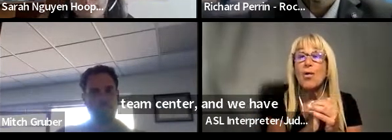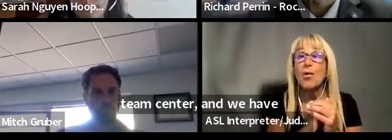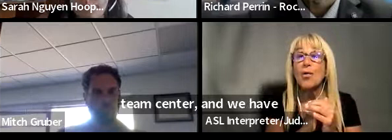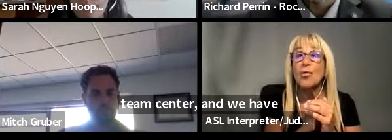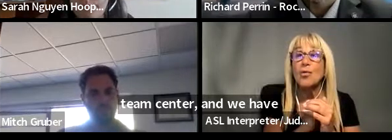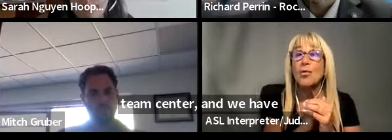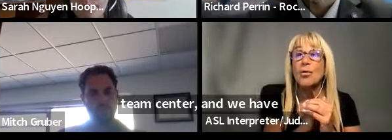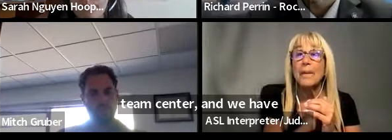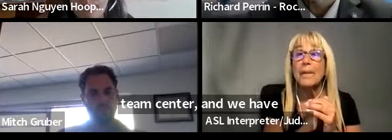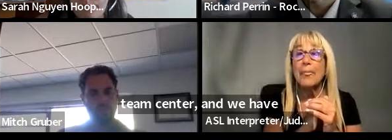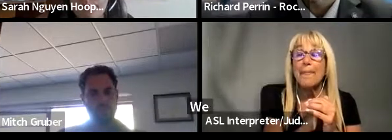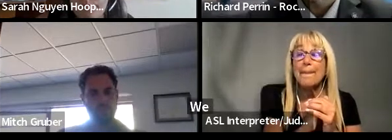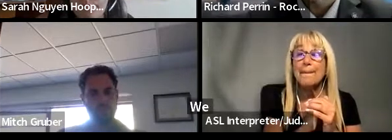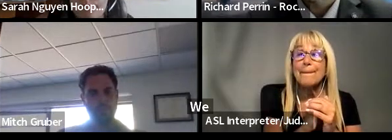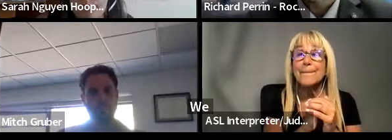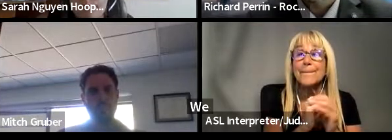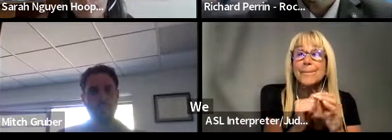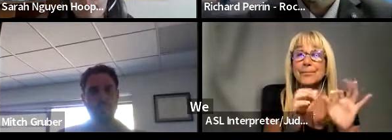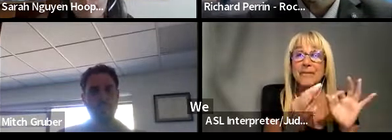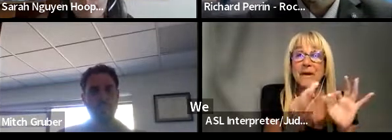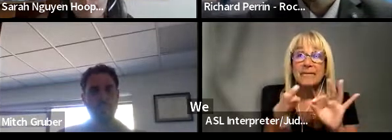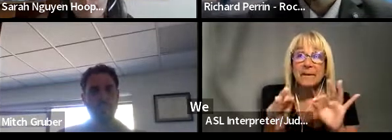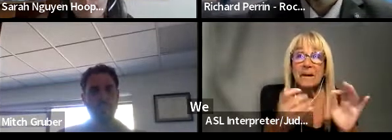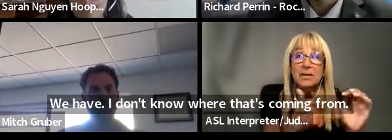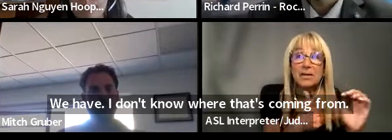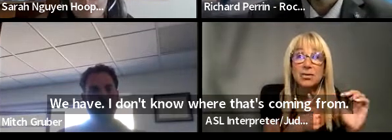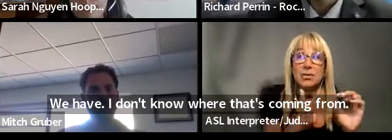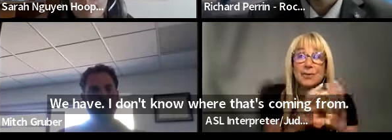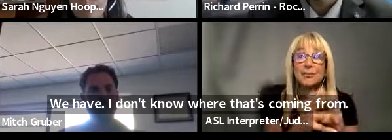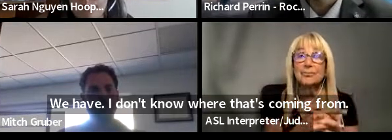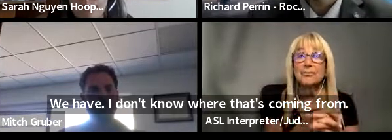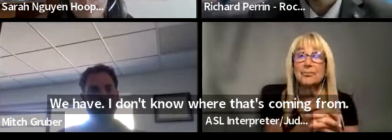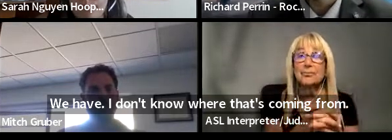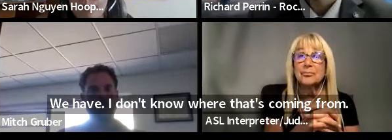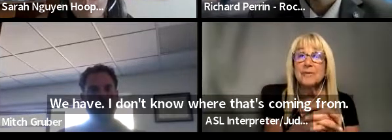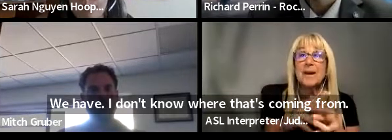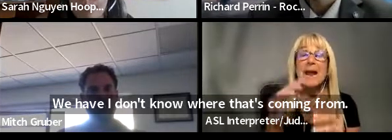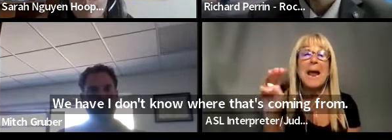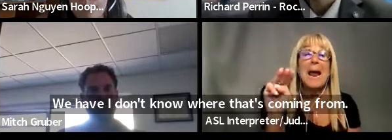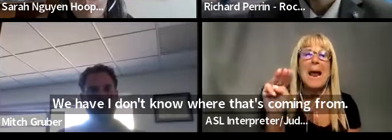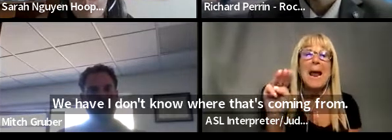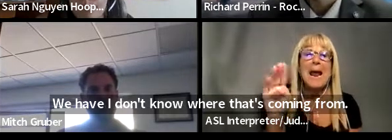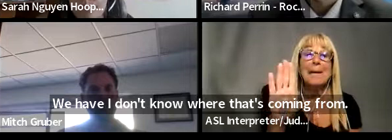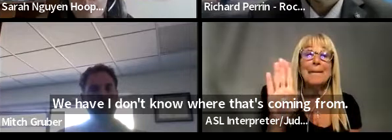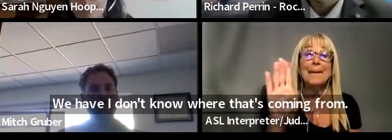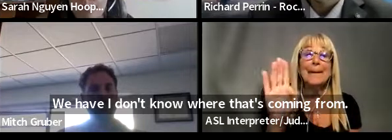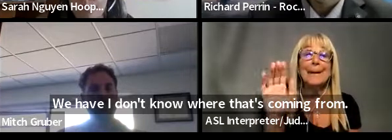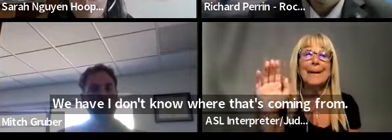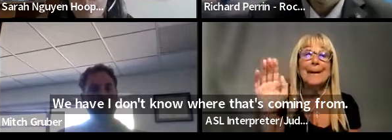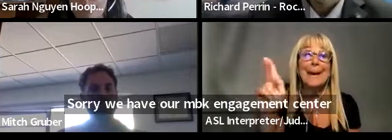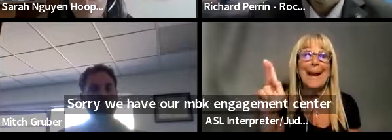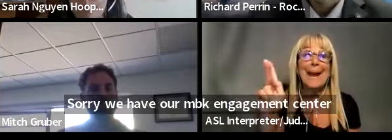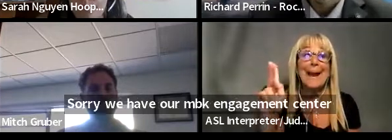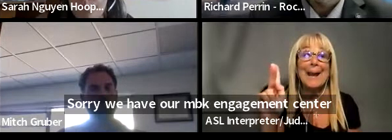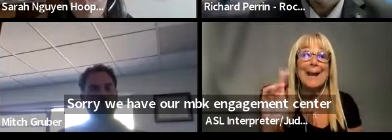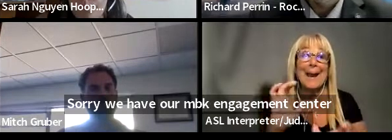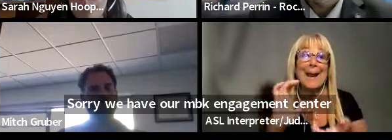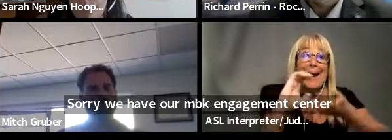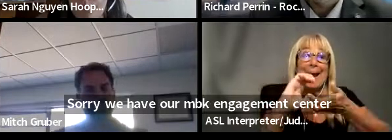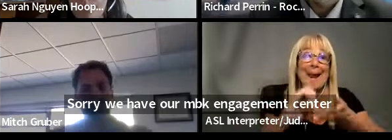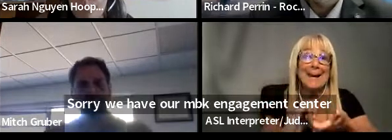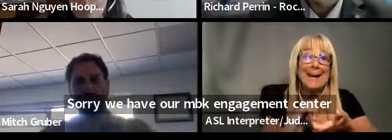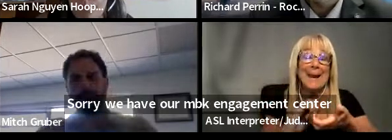I don't know where that's coming from, sorry. We have our MBK engagement center here in the building. And so